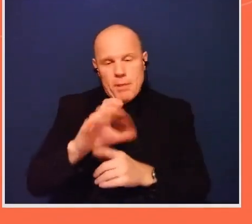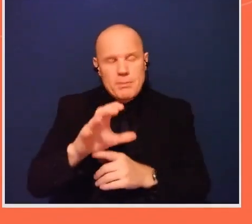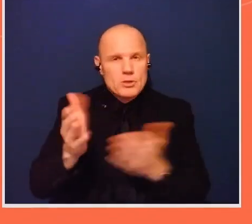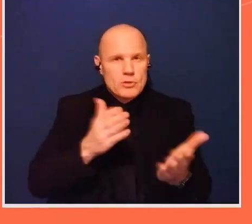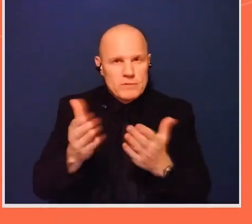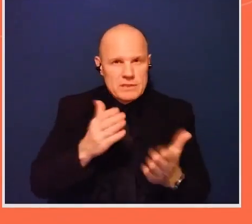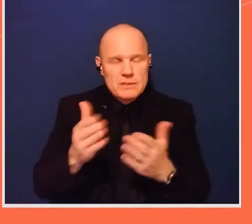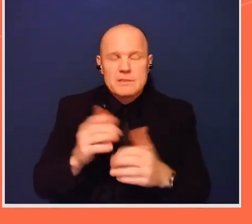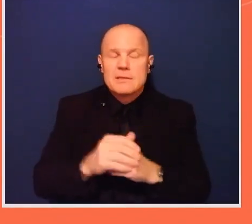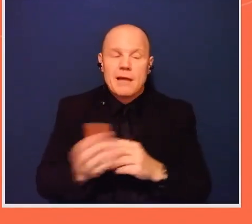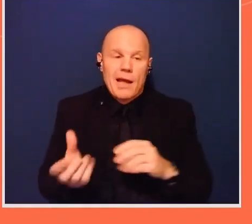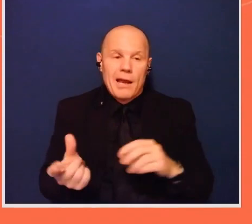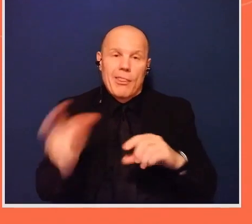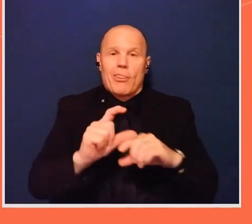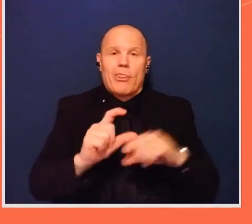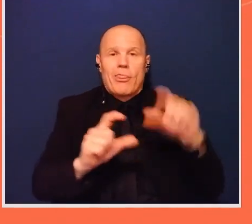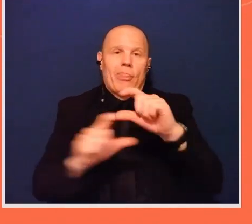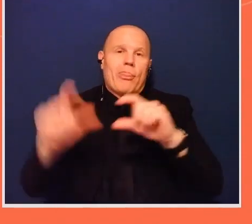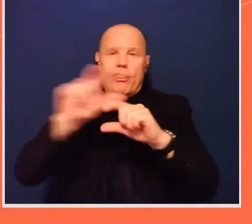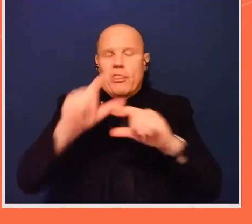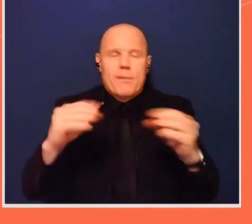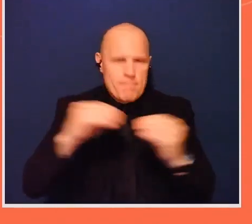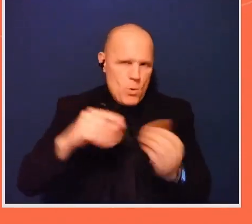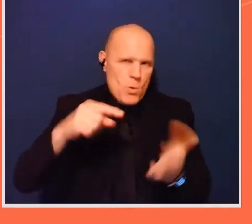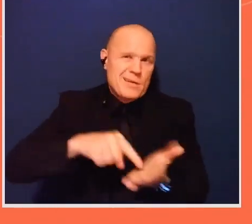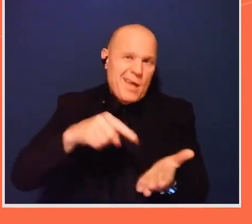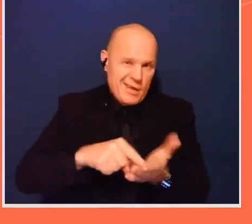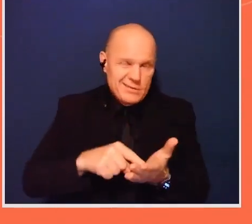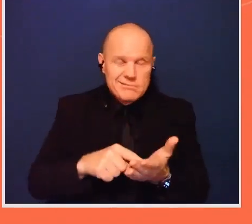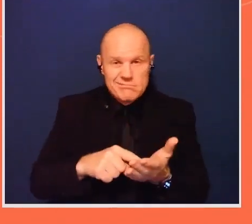lesson has been passed on